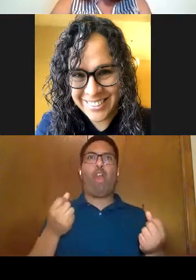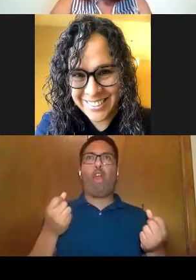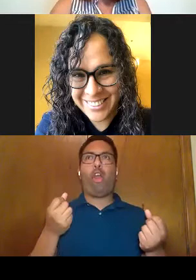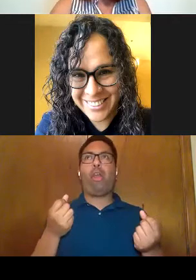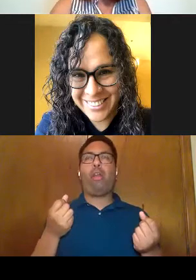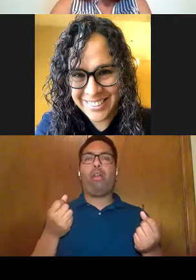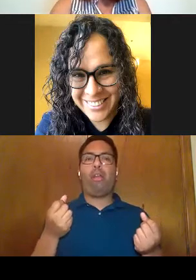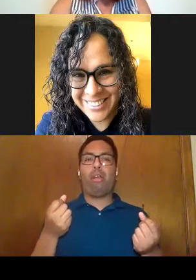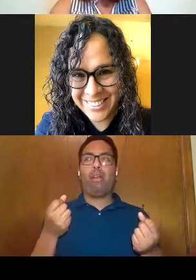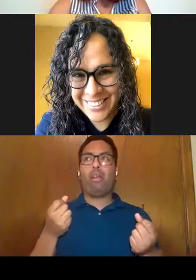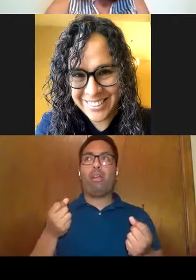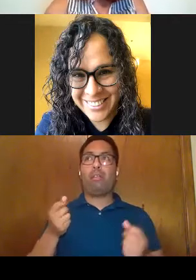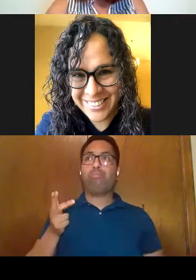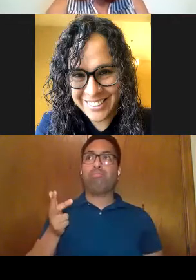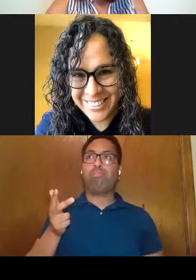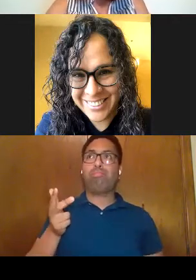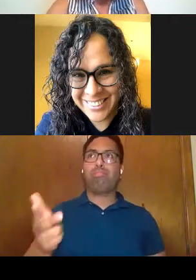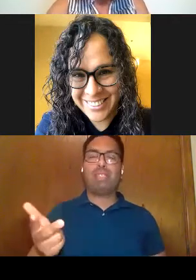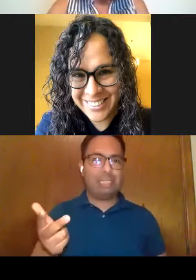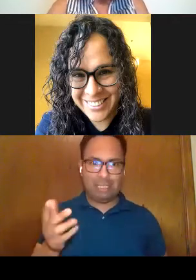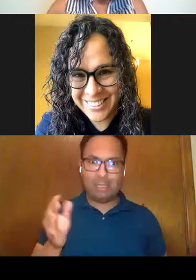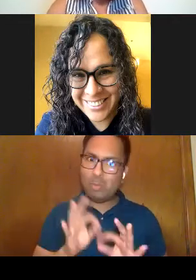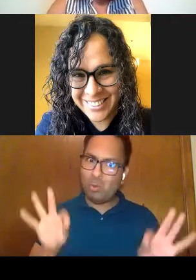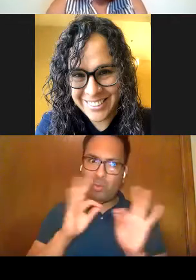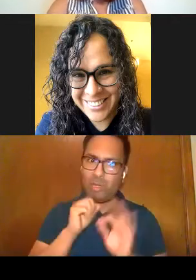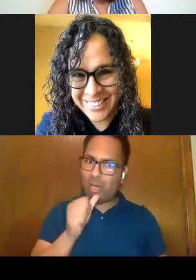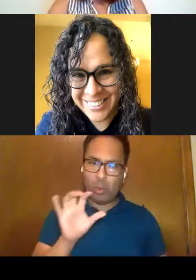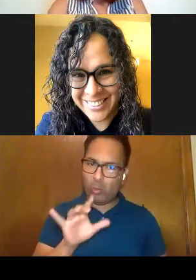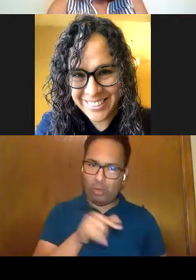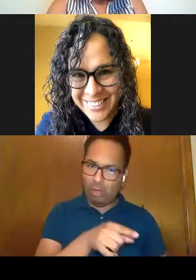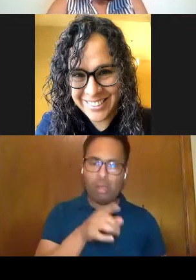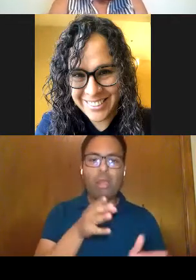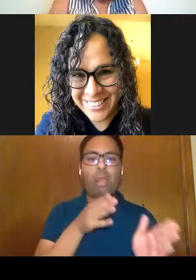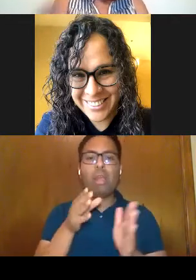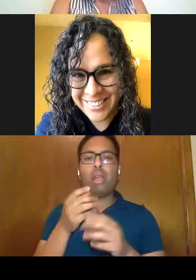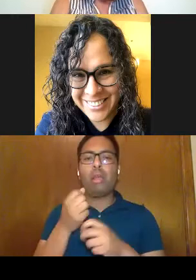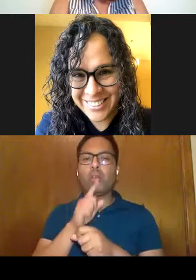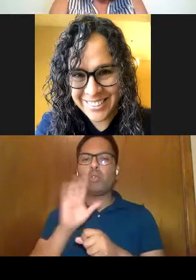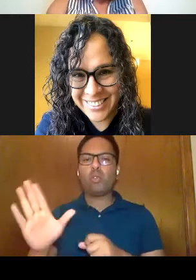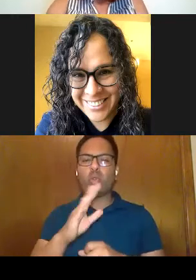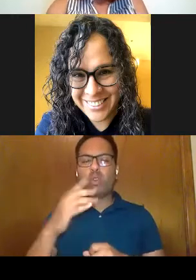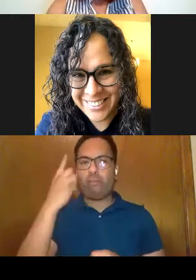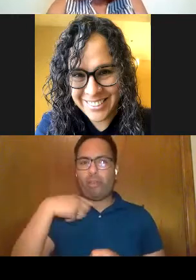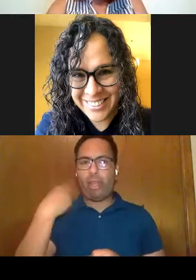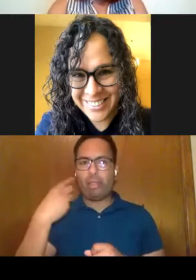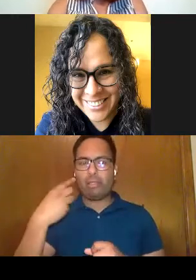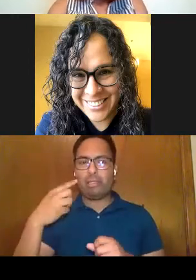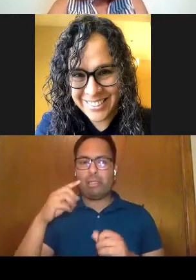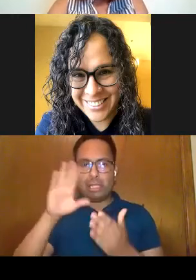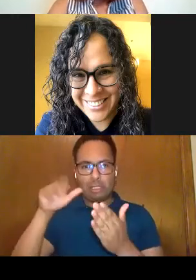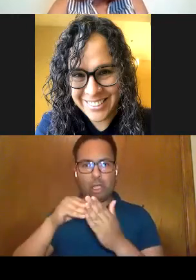not to do. How about make sure your face is centered and entirely in the camera view?